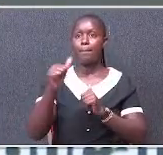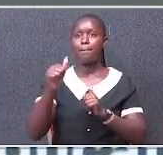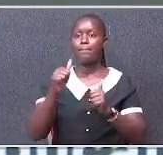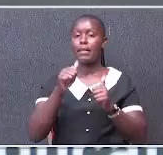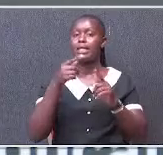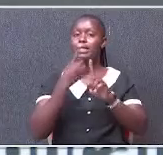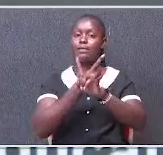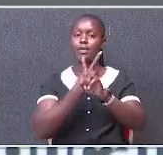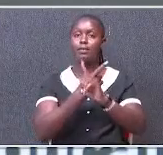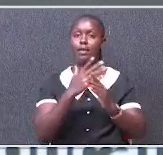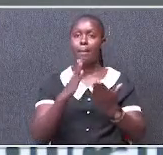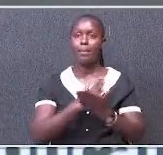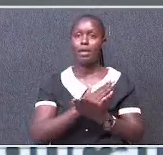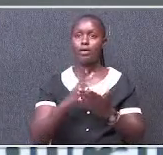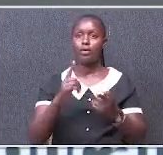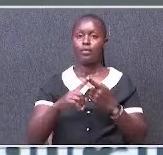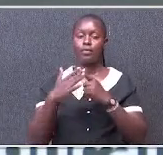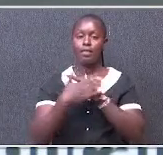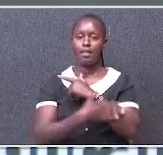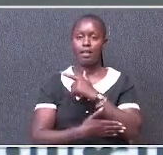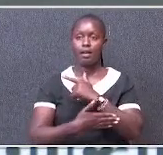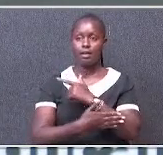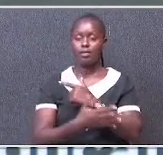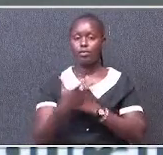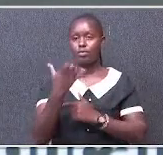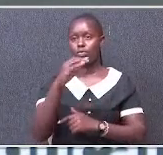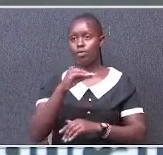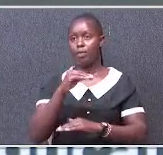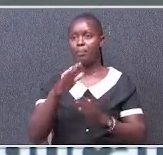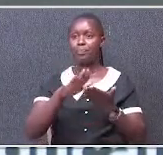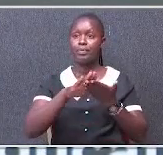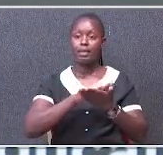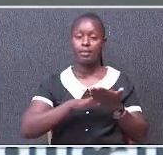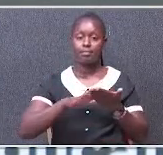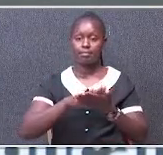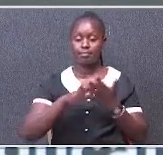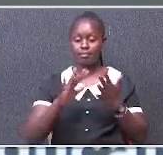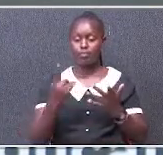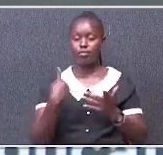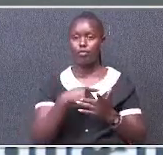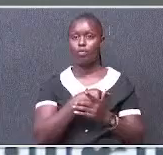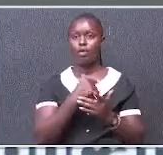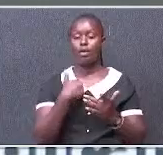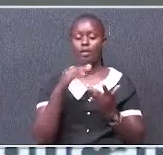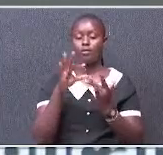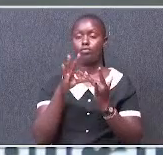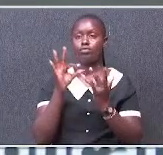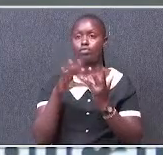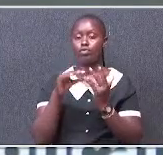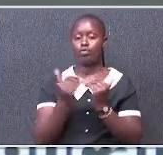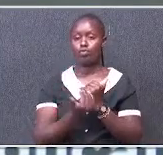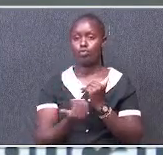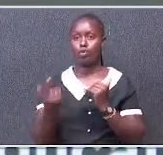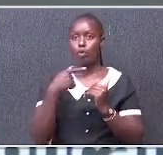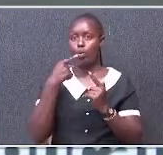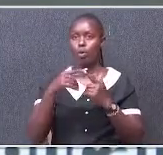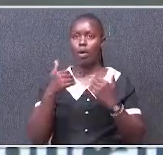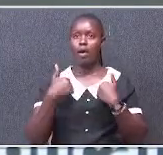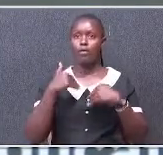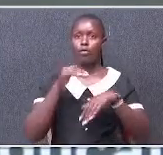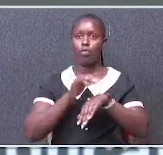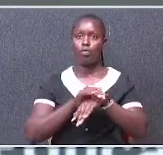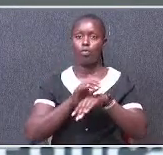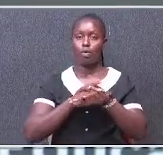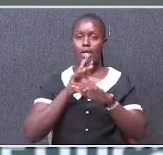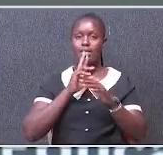so all across Kenya. So we basically have chosen children who showed good results